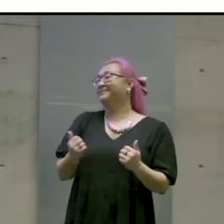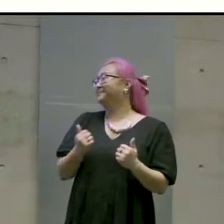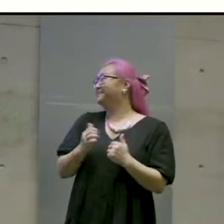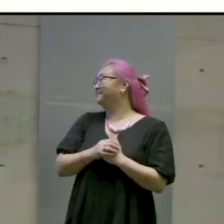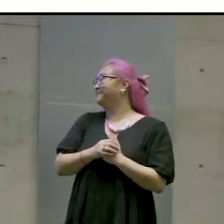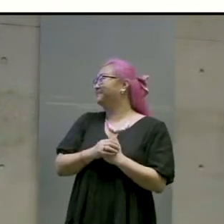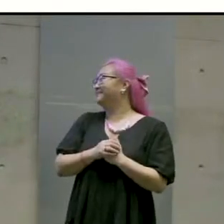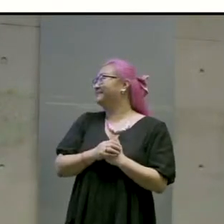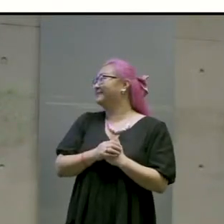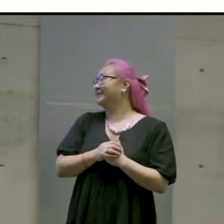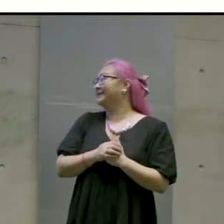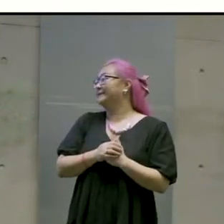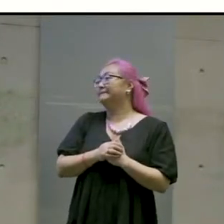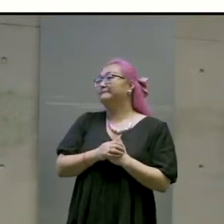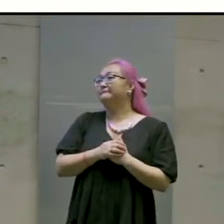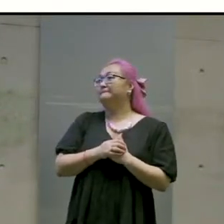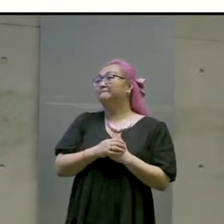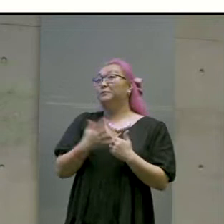Do we have time for questions?